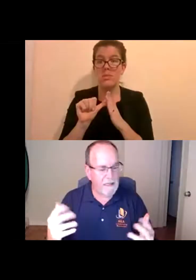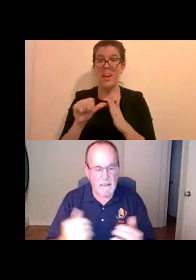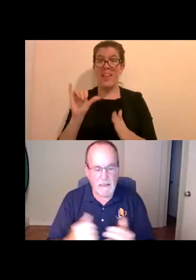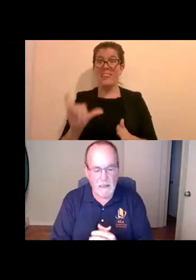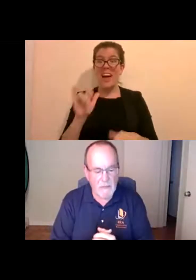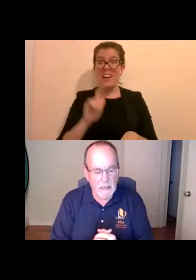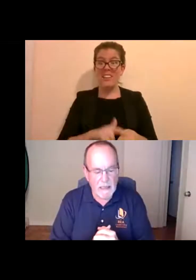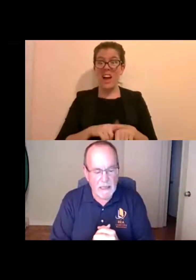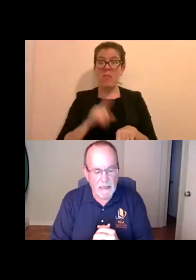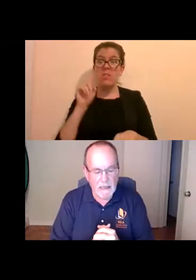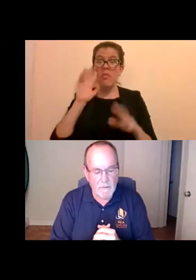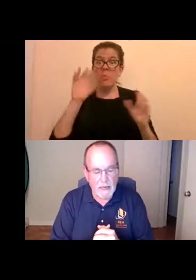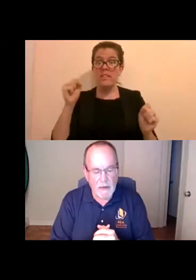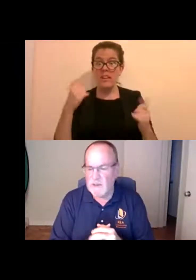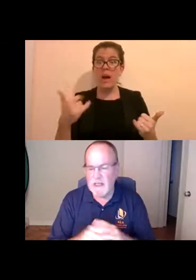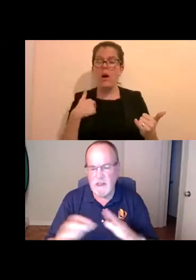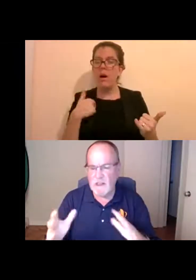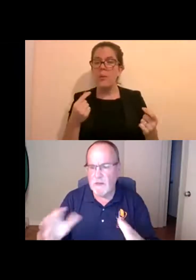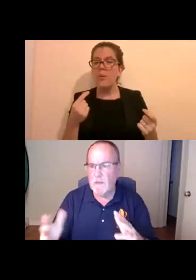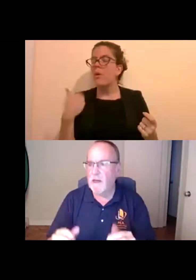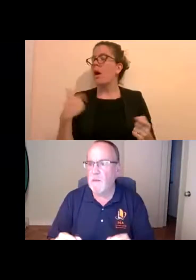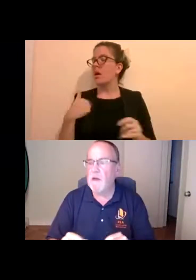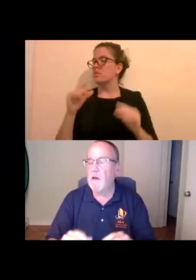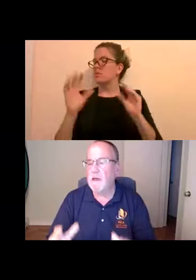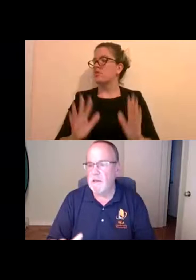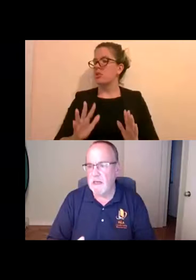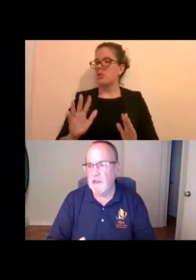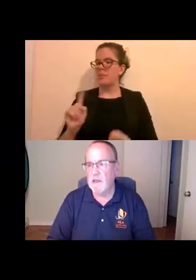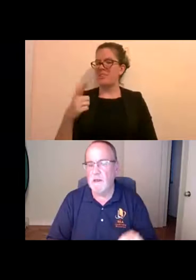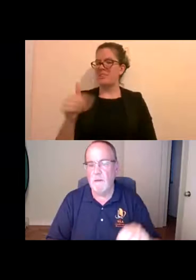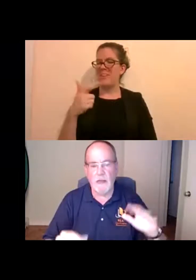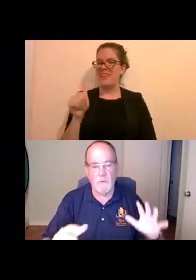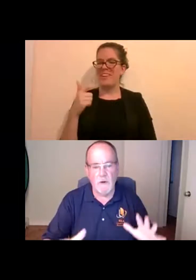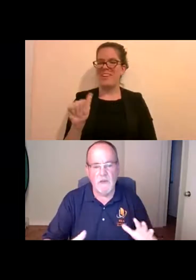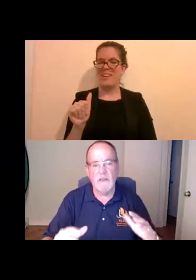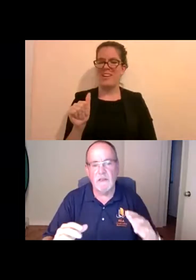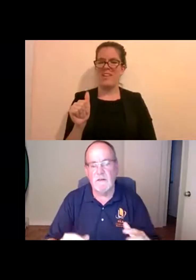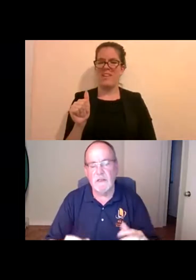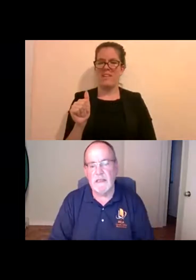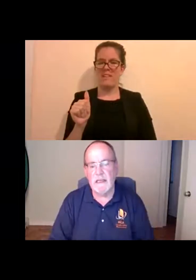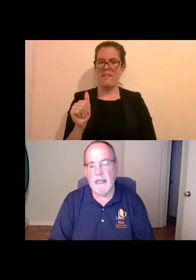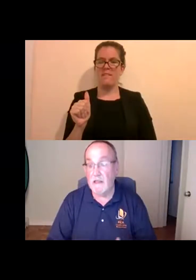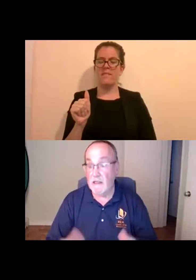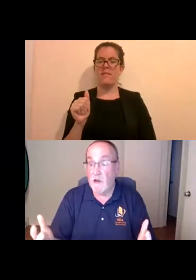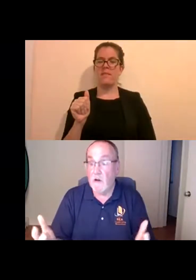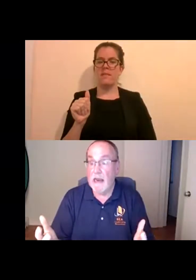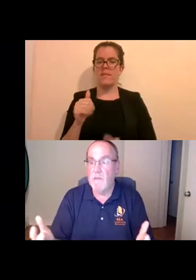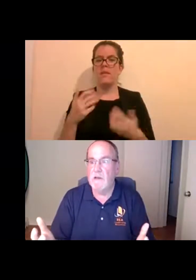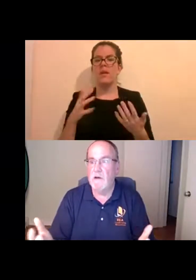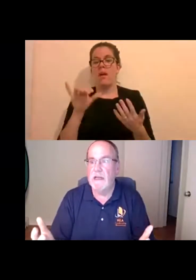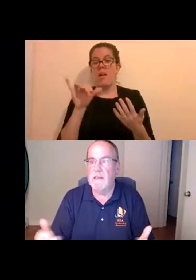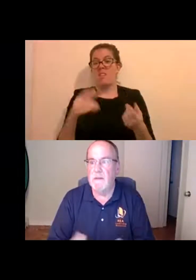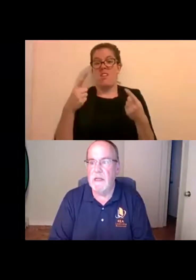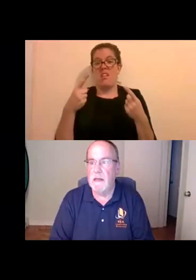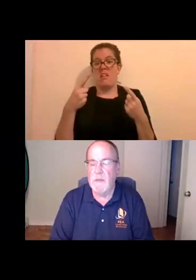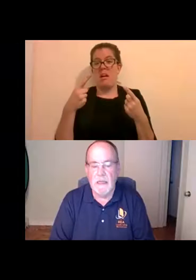Georgia at that time. And I was teaching something about community organization and about protests and different things like that. And this all happened